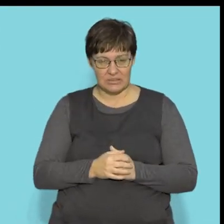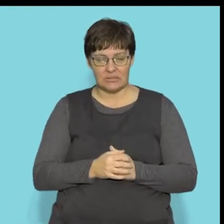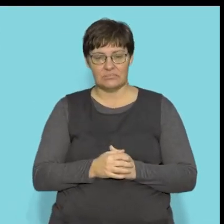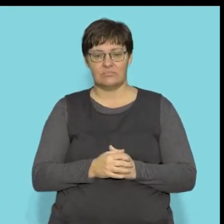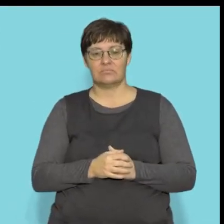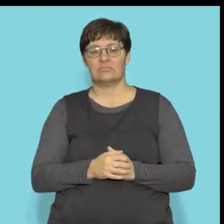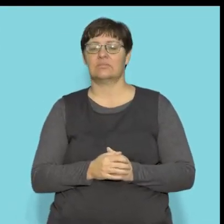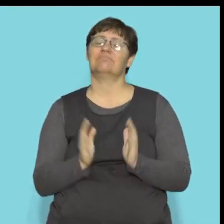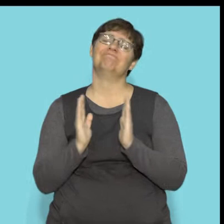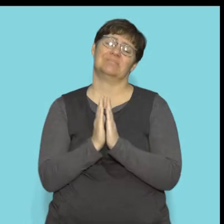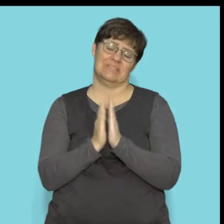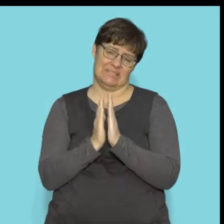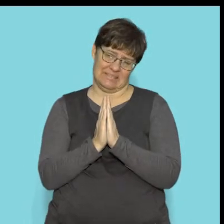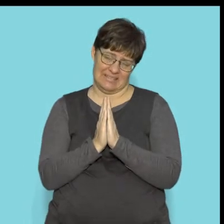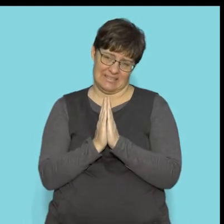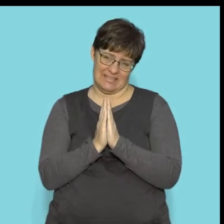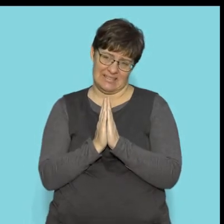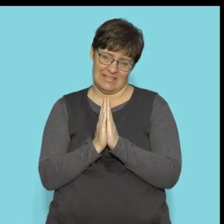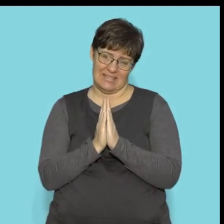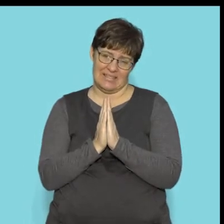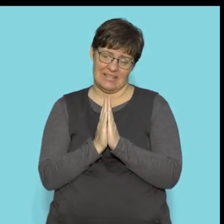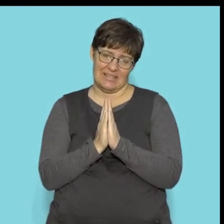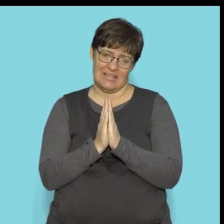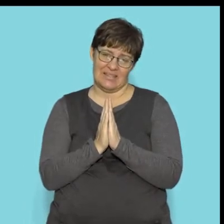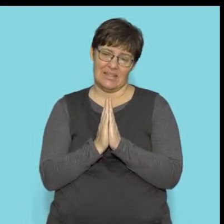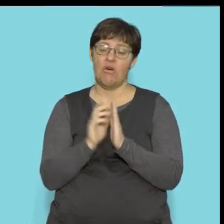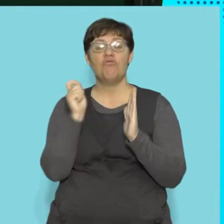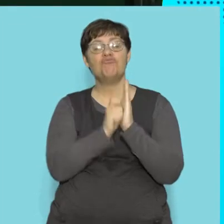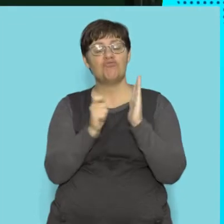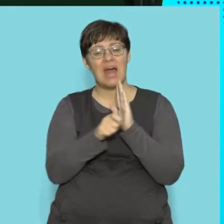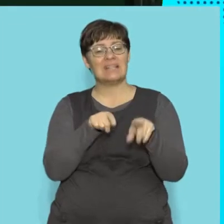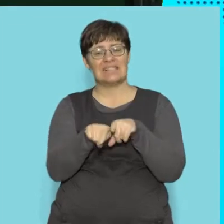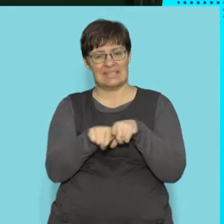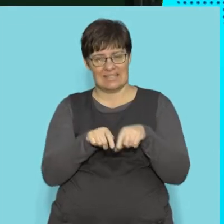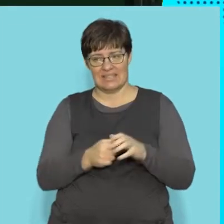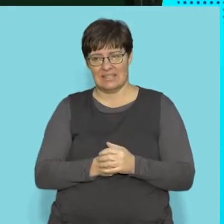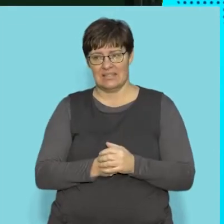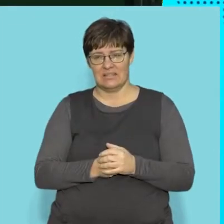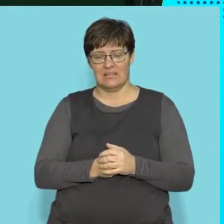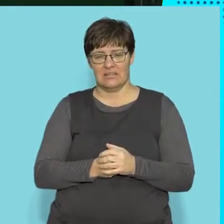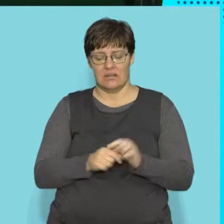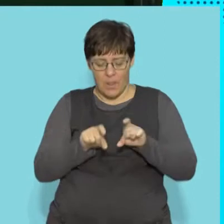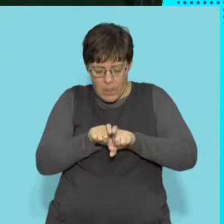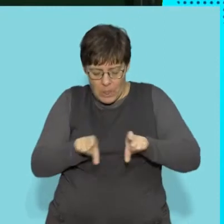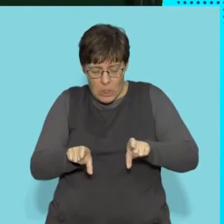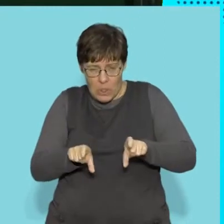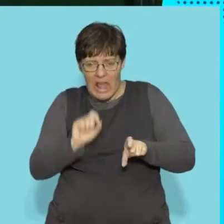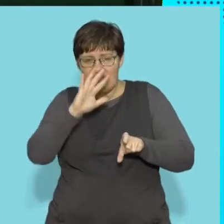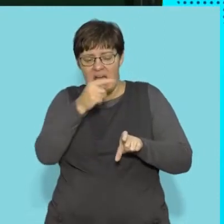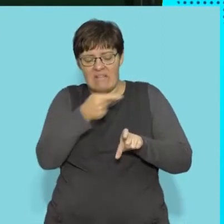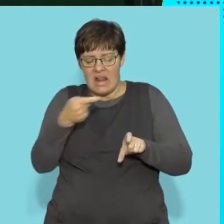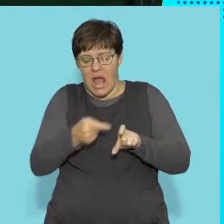to ask you, please, if you are writing your test and you've got about 5 lines at the bottom of the